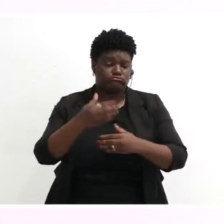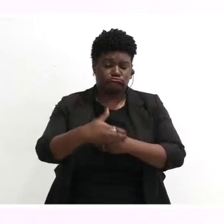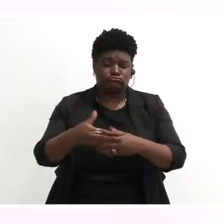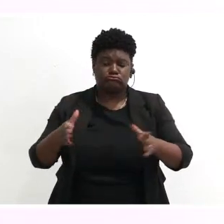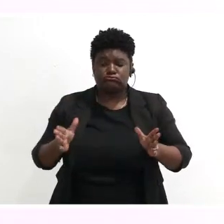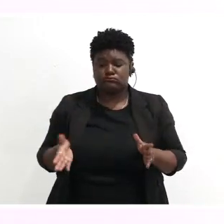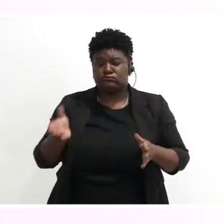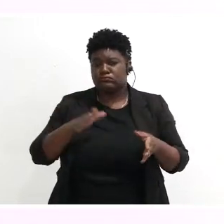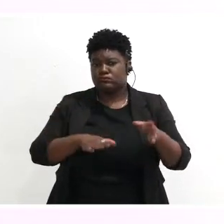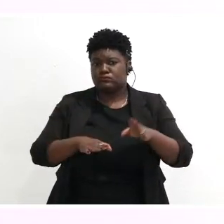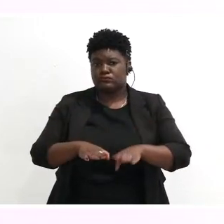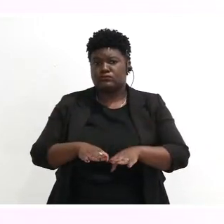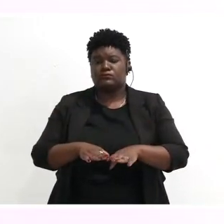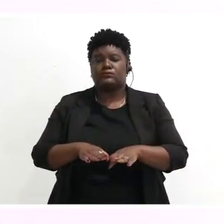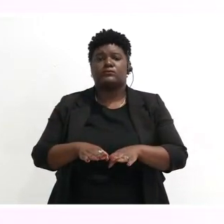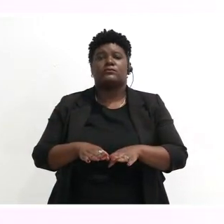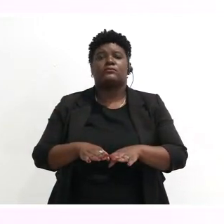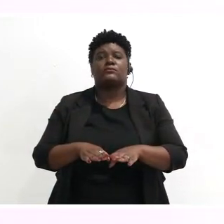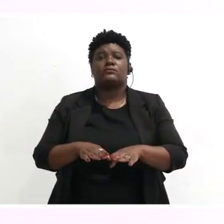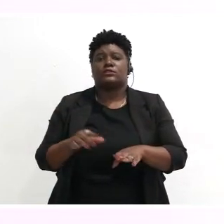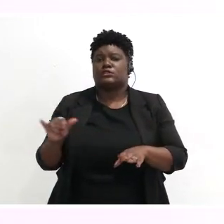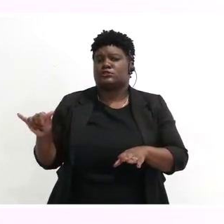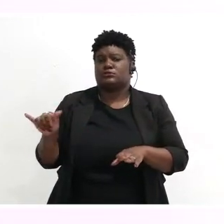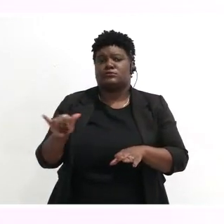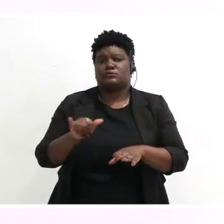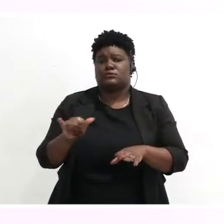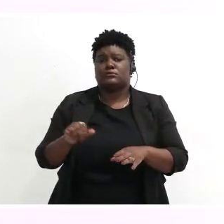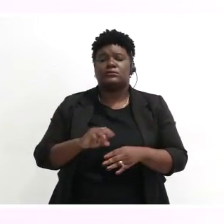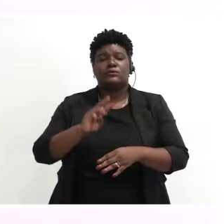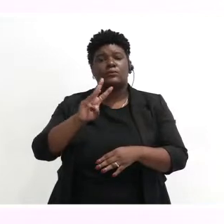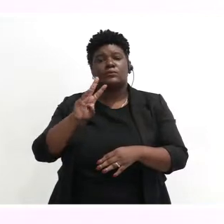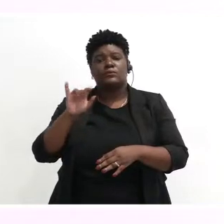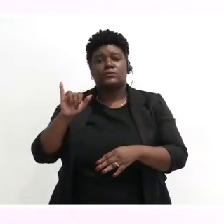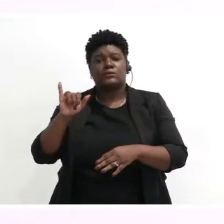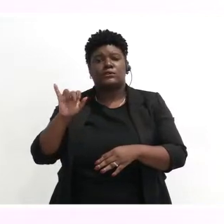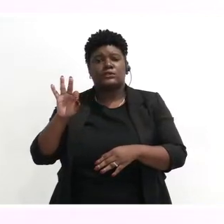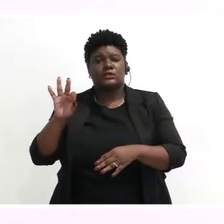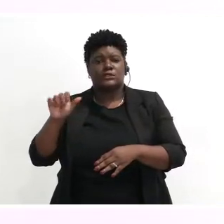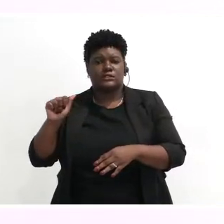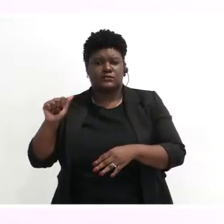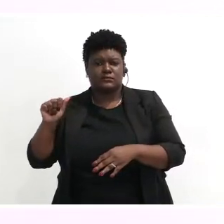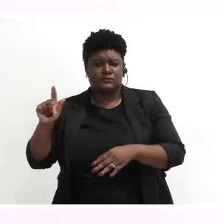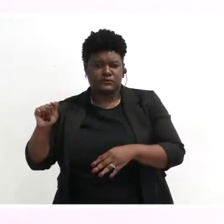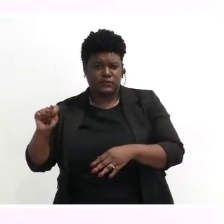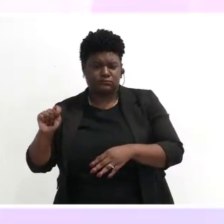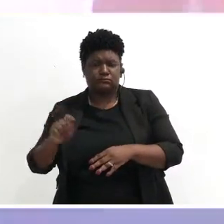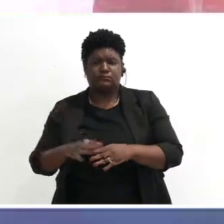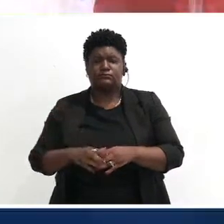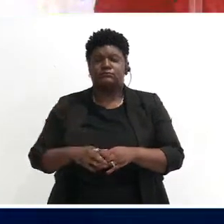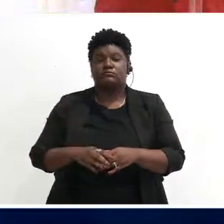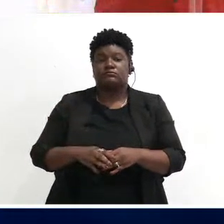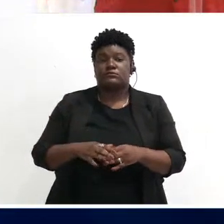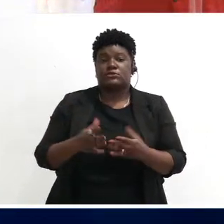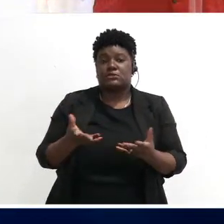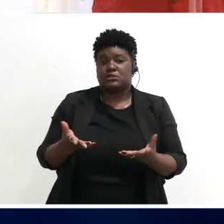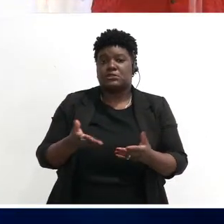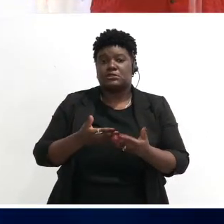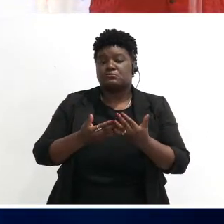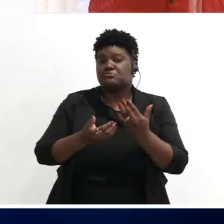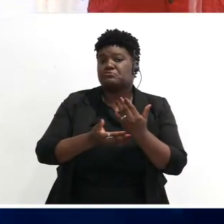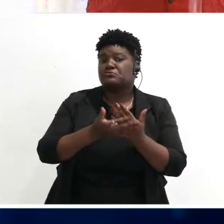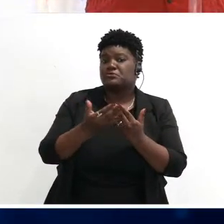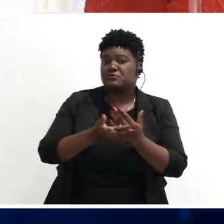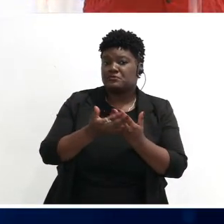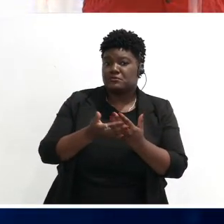fab level. What started out simple has become more and more complex over time, both in terms